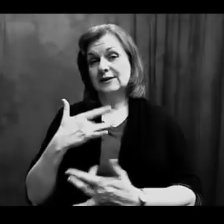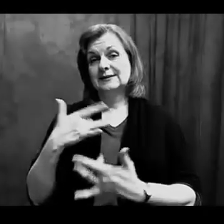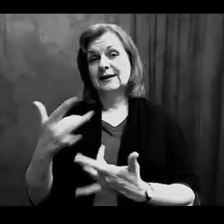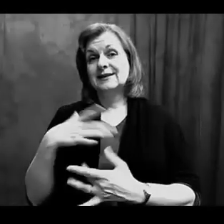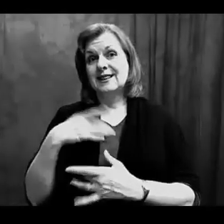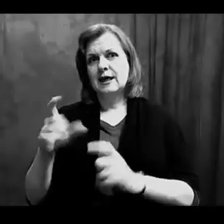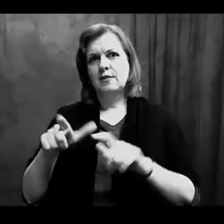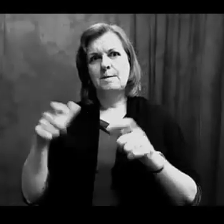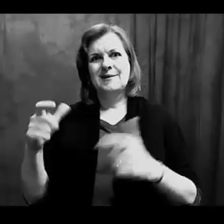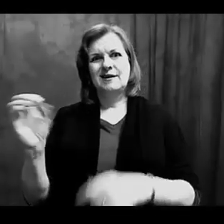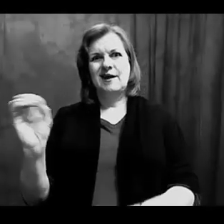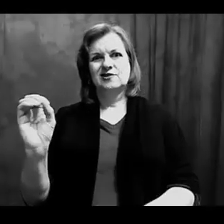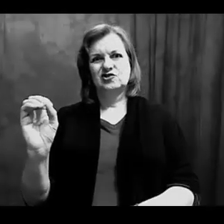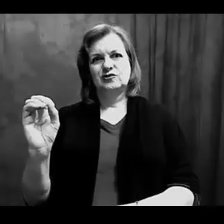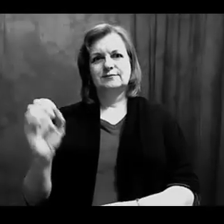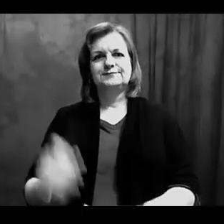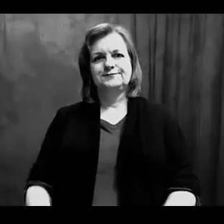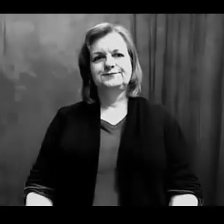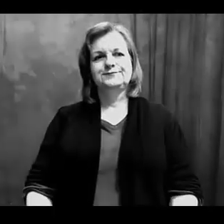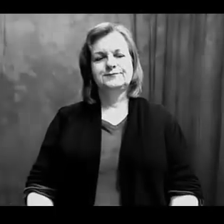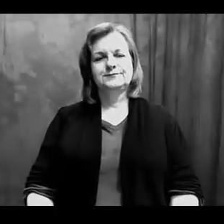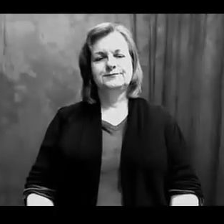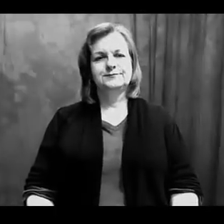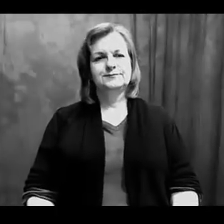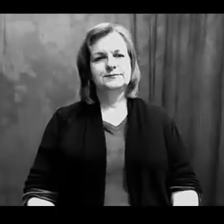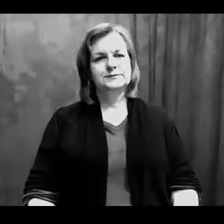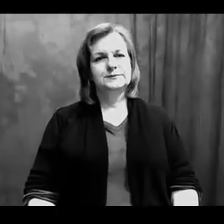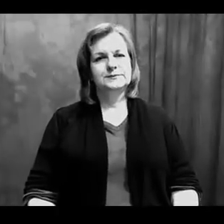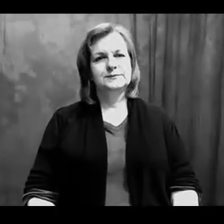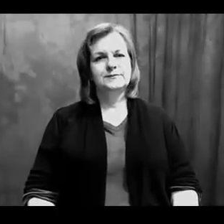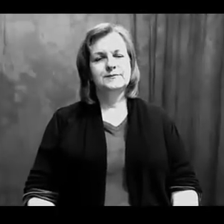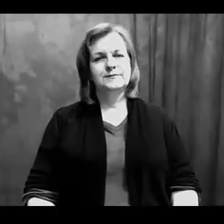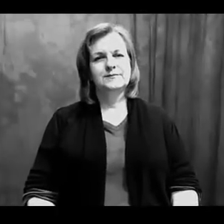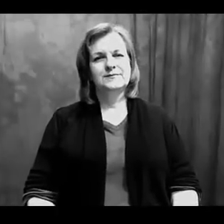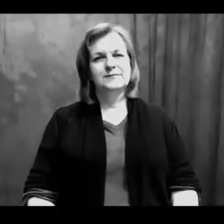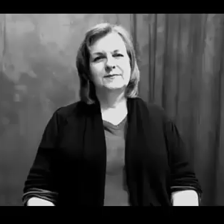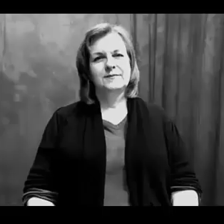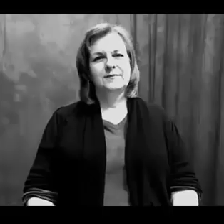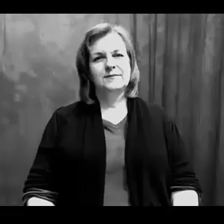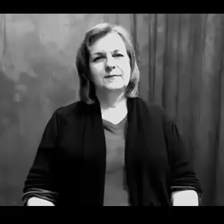hydrophilic. Water tends to like those big oxygens.